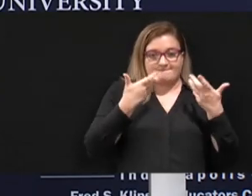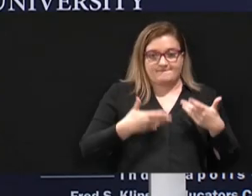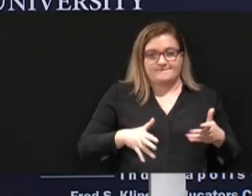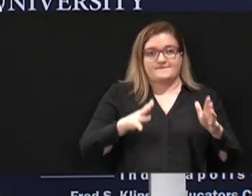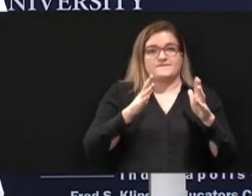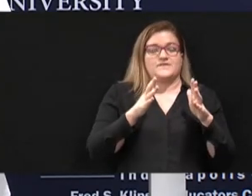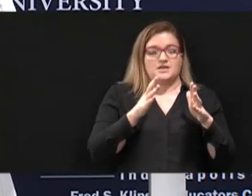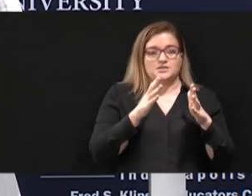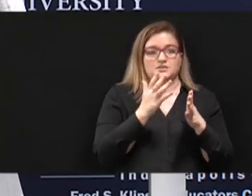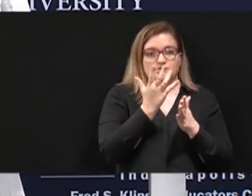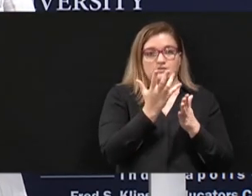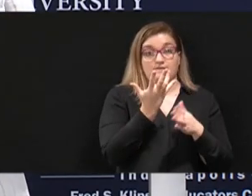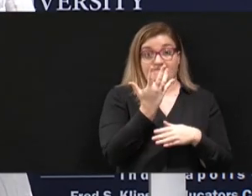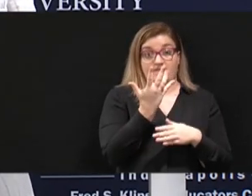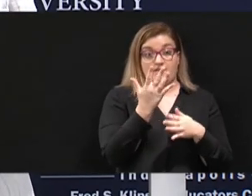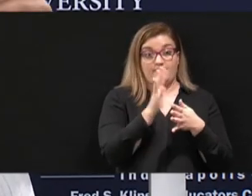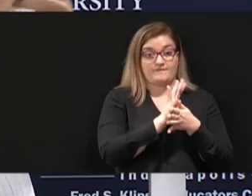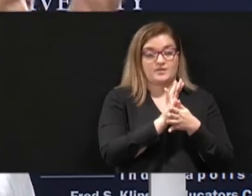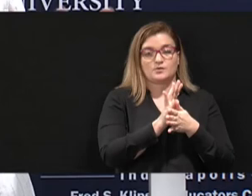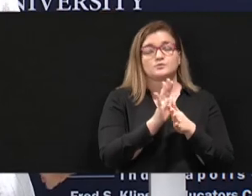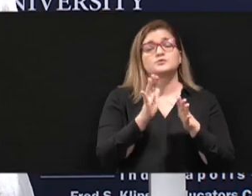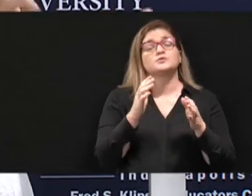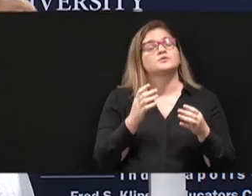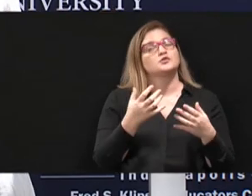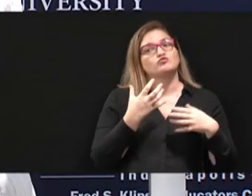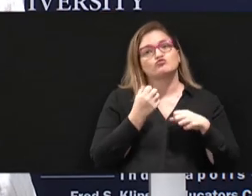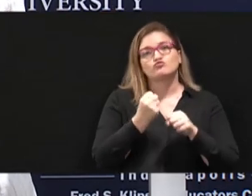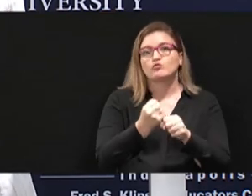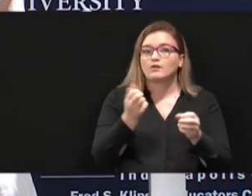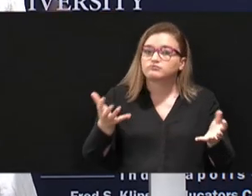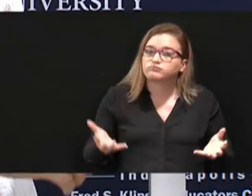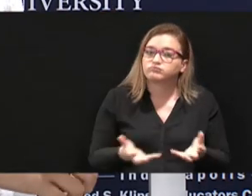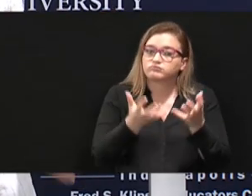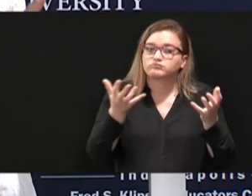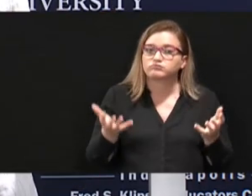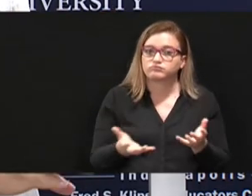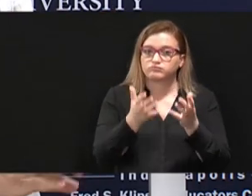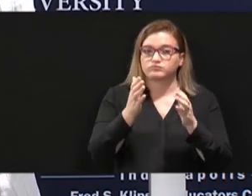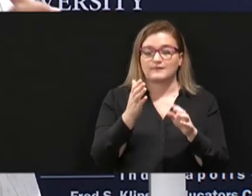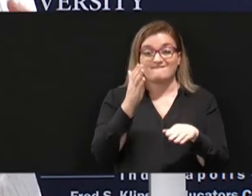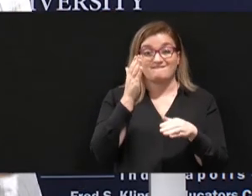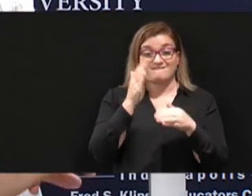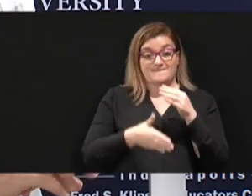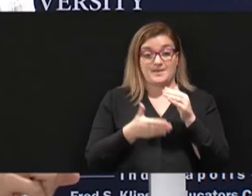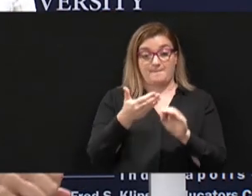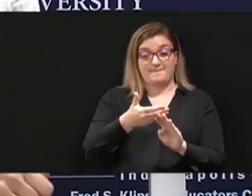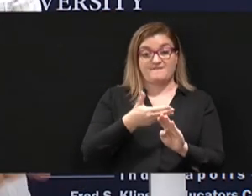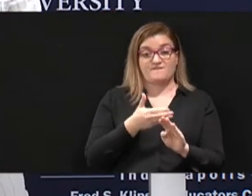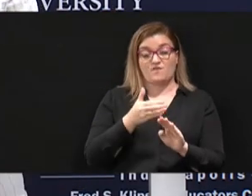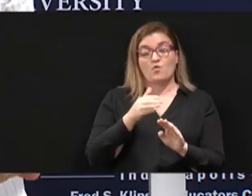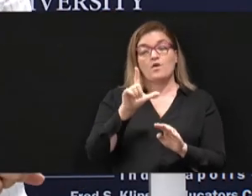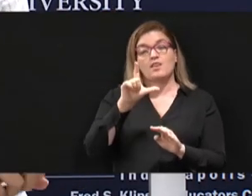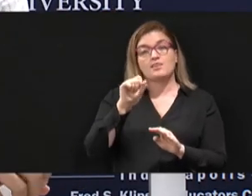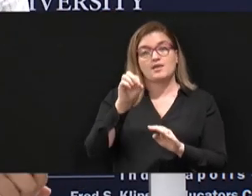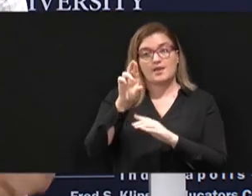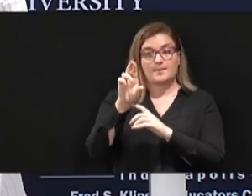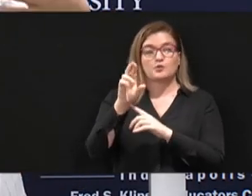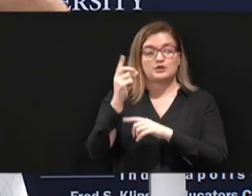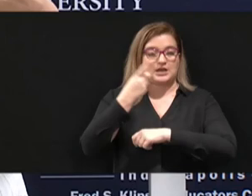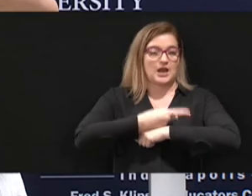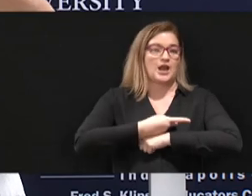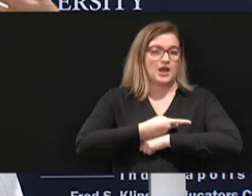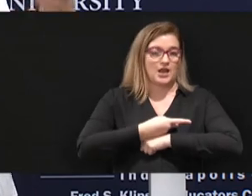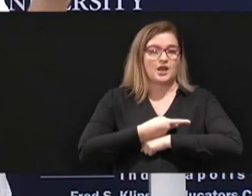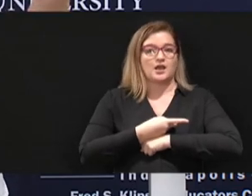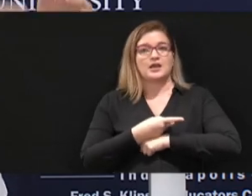Day, but if you don't, that's fine. My phone, or you can text me or email me at any point if you have any questions, and if